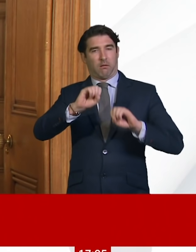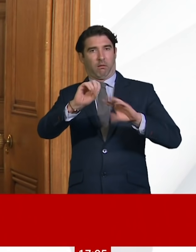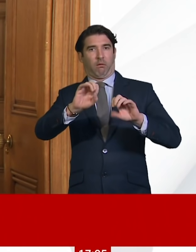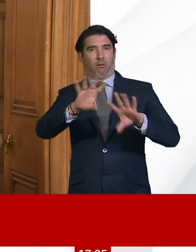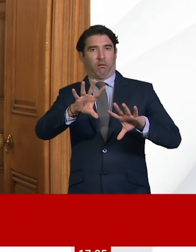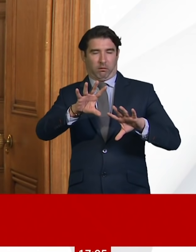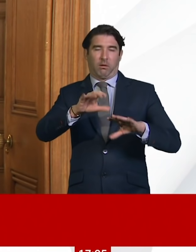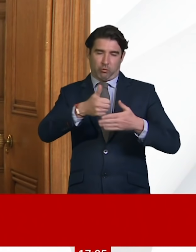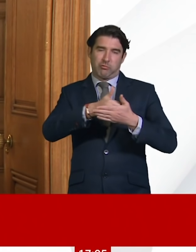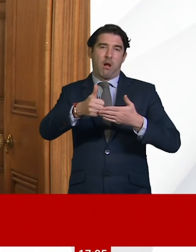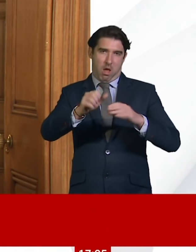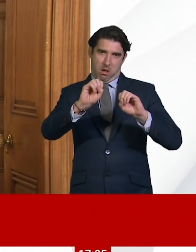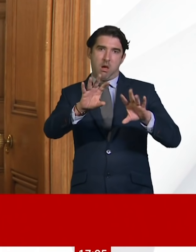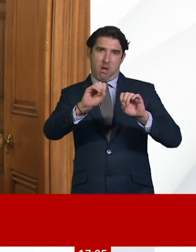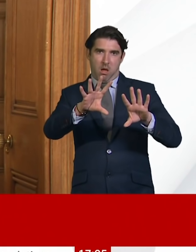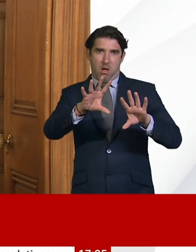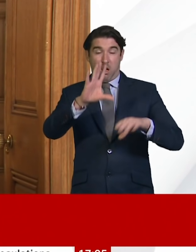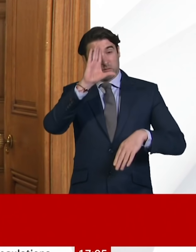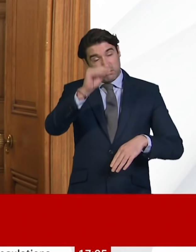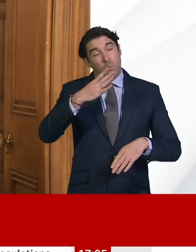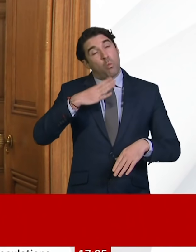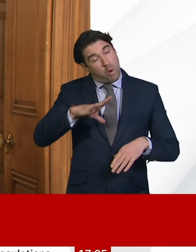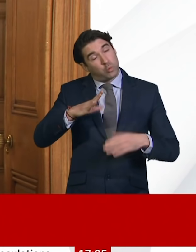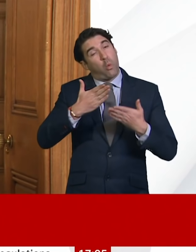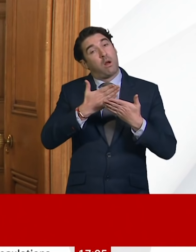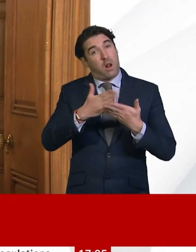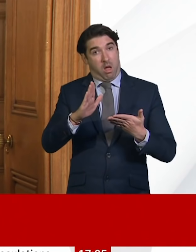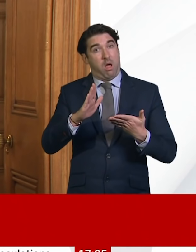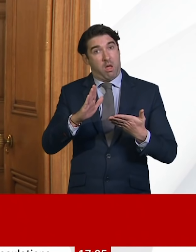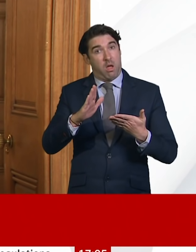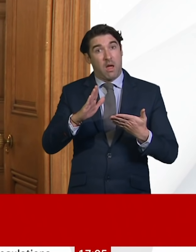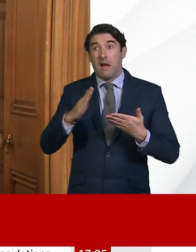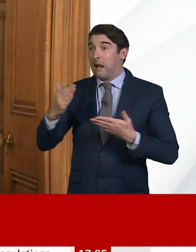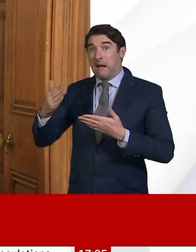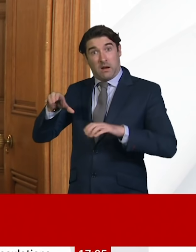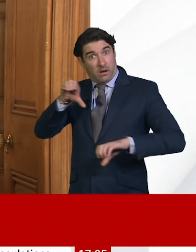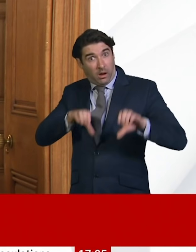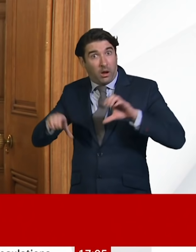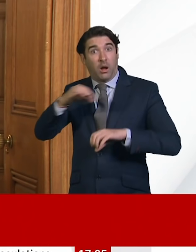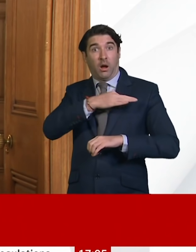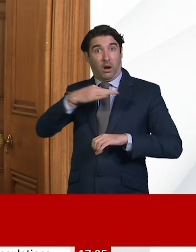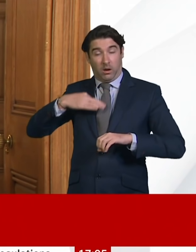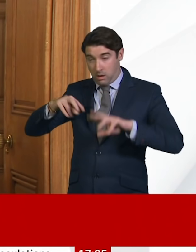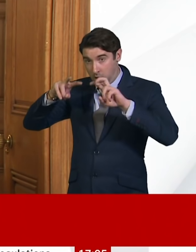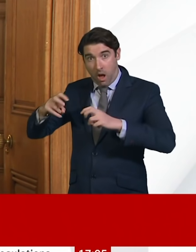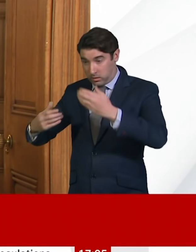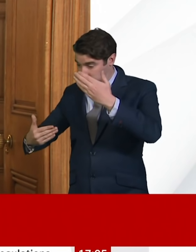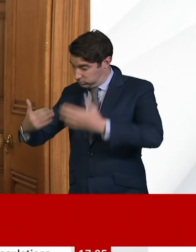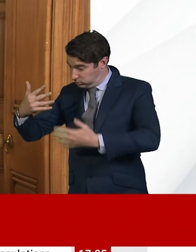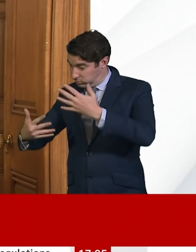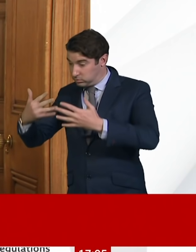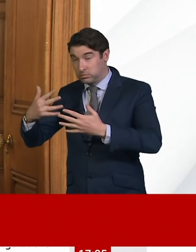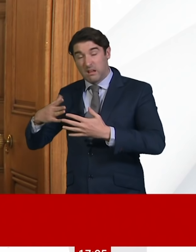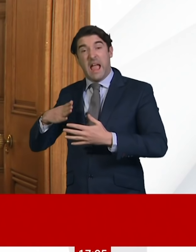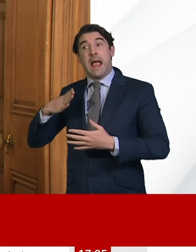clear that if the evidence requires it, we will not hesitate to take further measures that